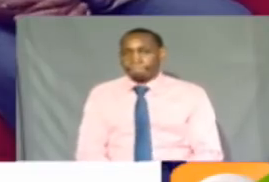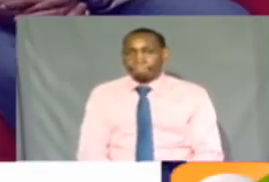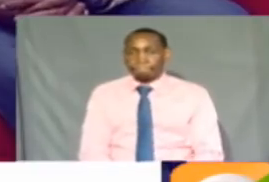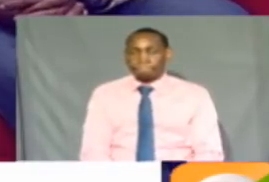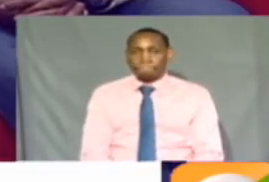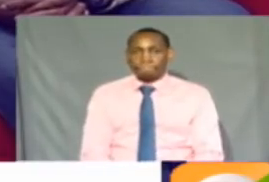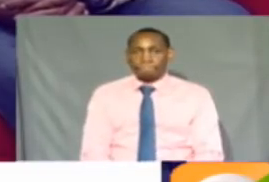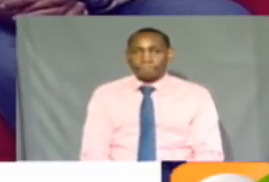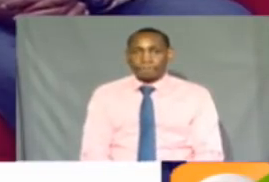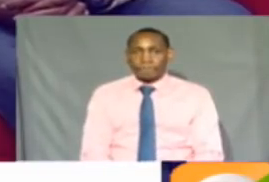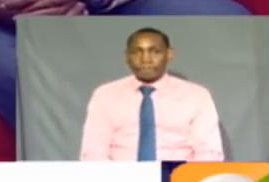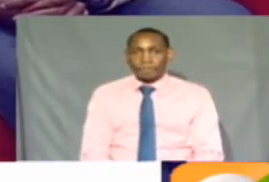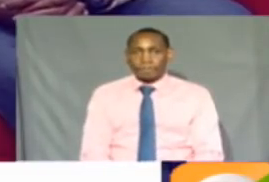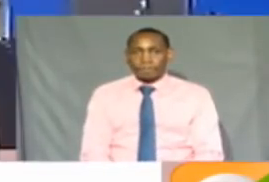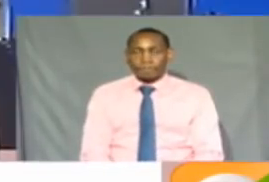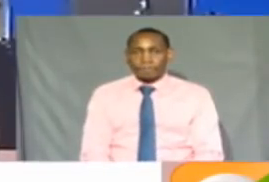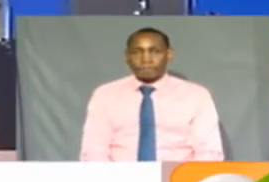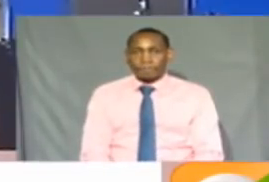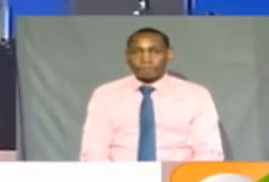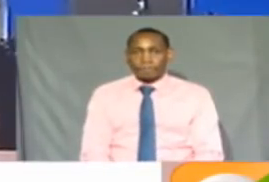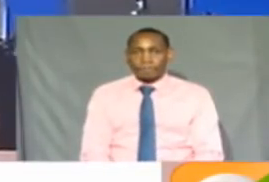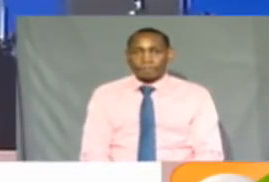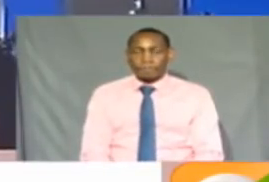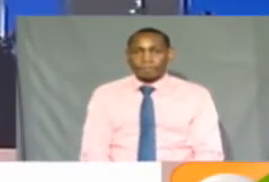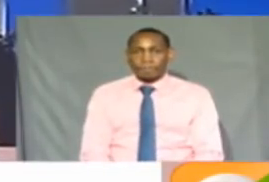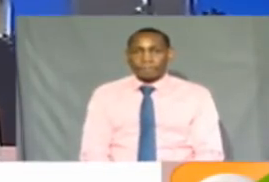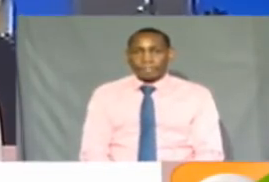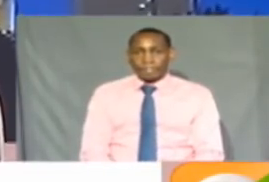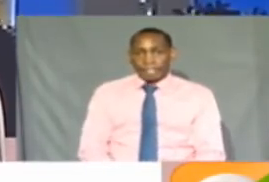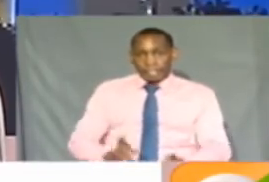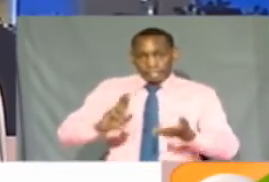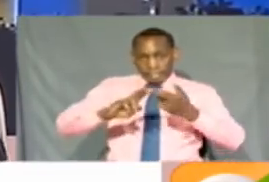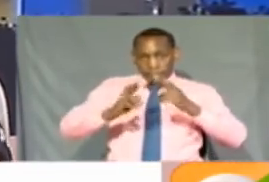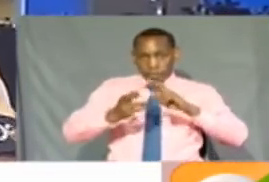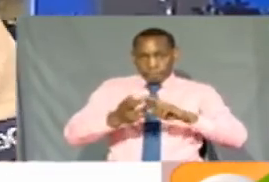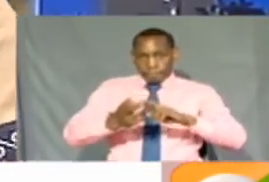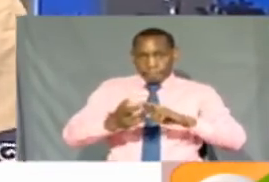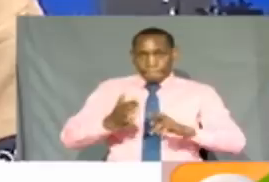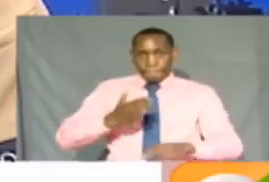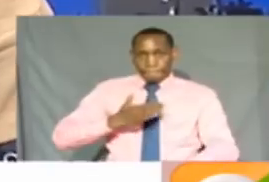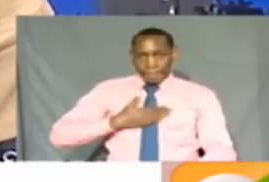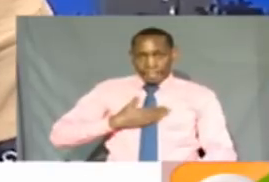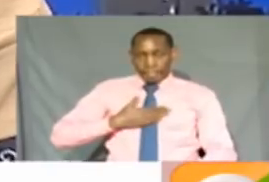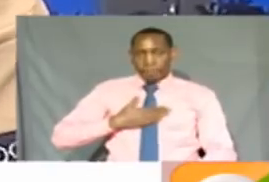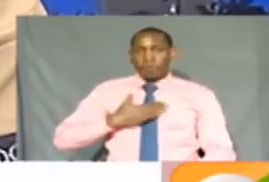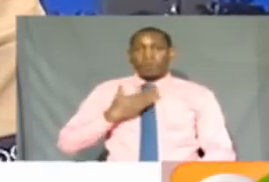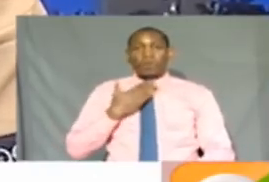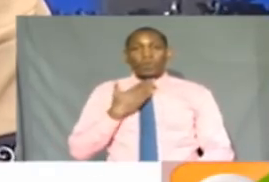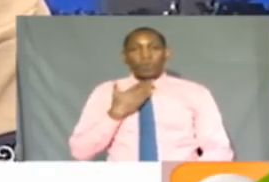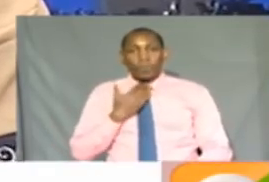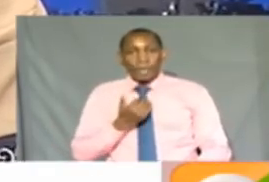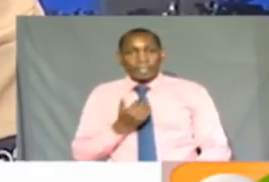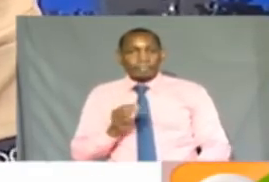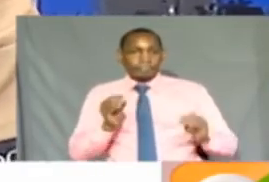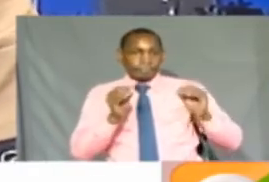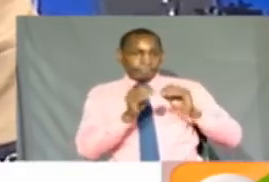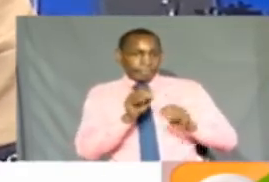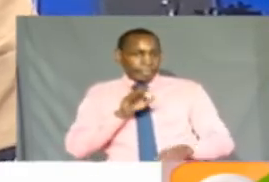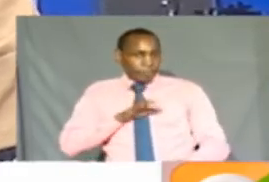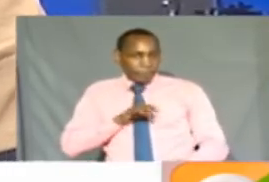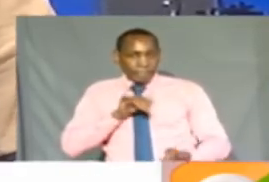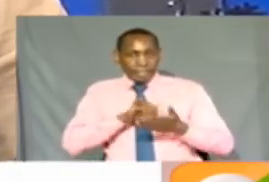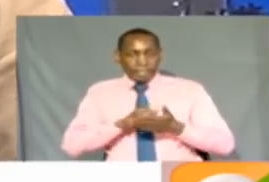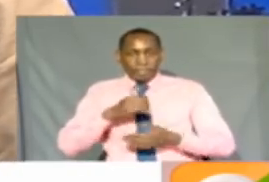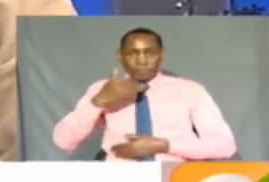relationship. Okay, the kind of relationship I would like to be in is I find a lady who